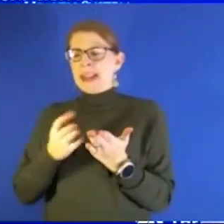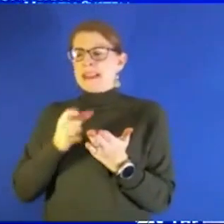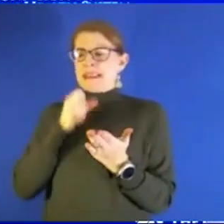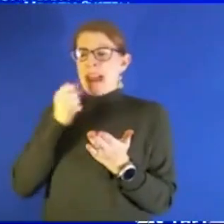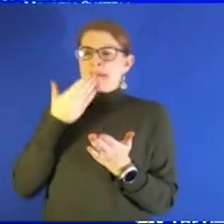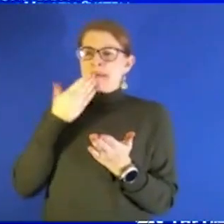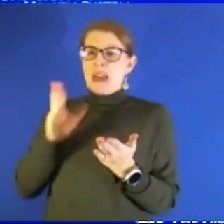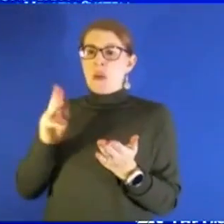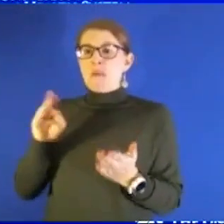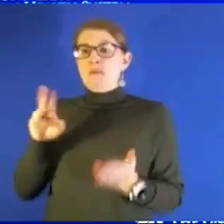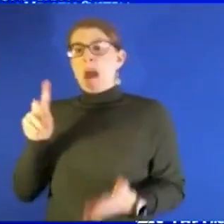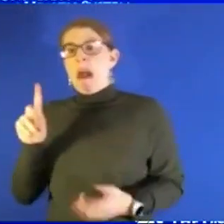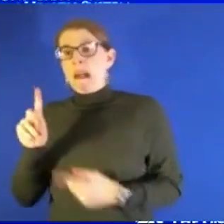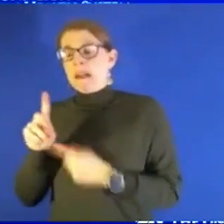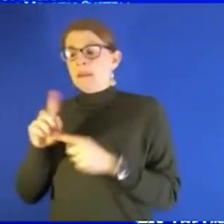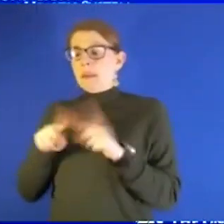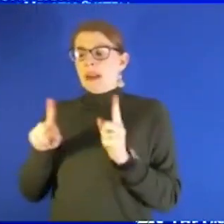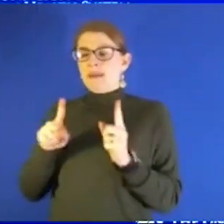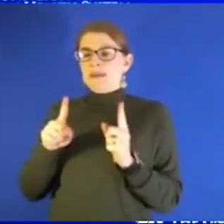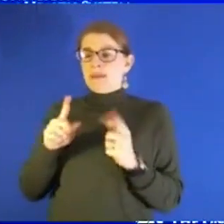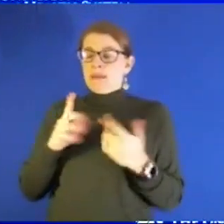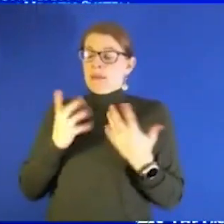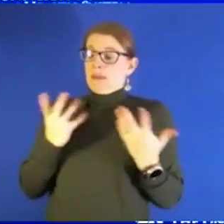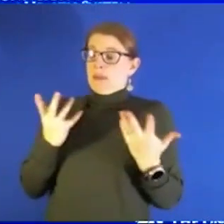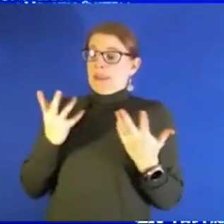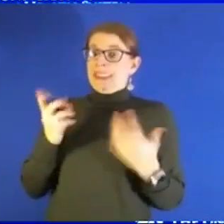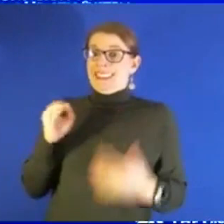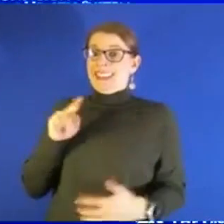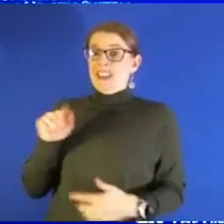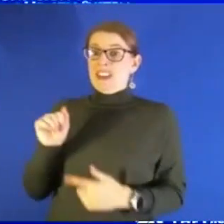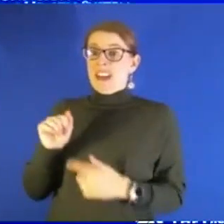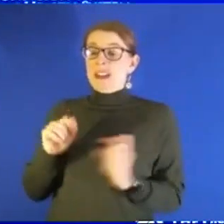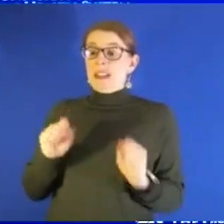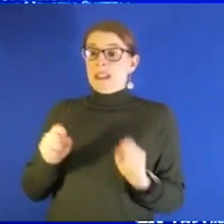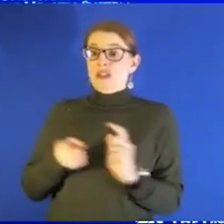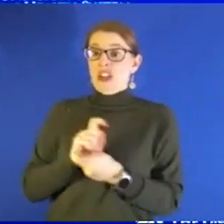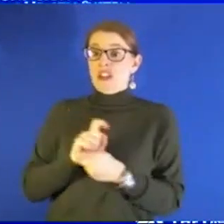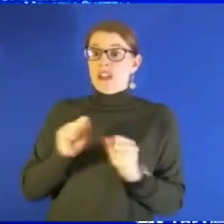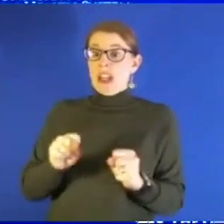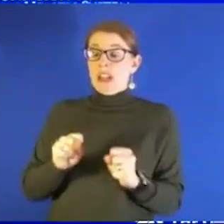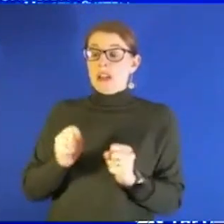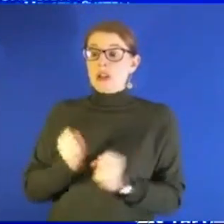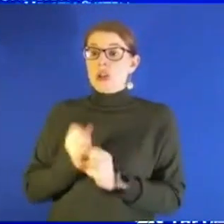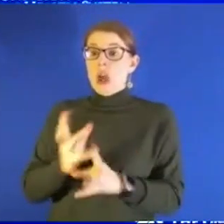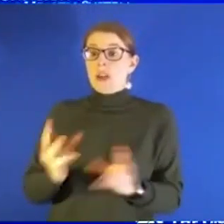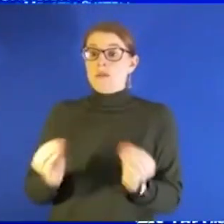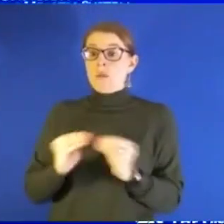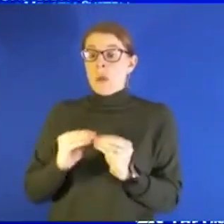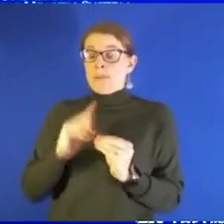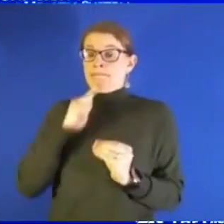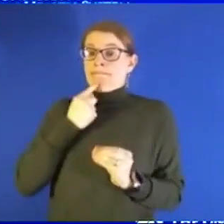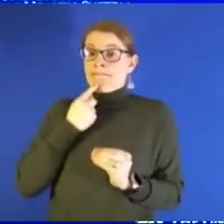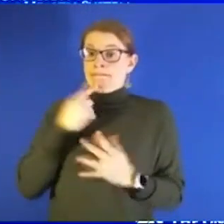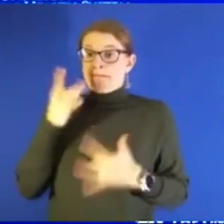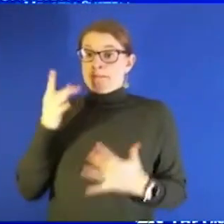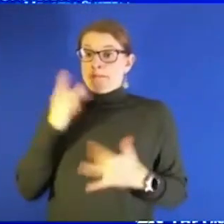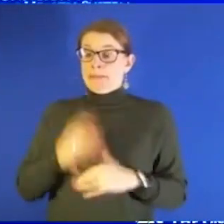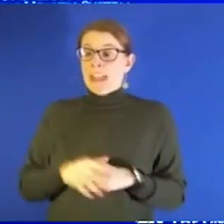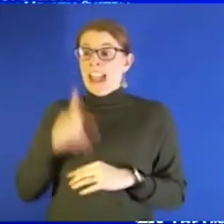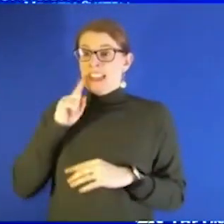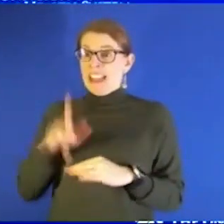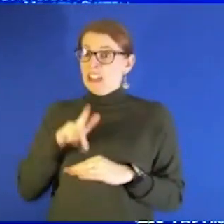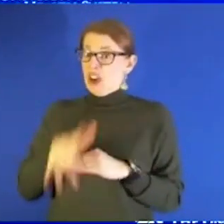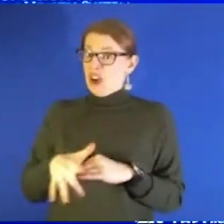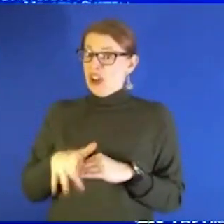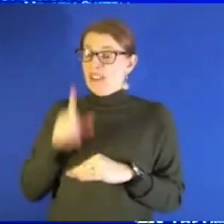changes are there, and we know in Delta those changes can cause possibly more severe disease. So I think it is premature for people to say that